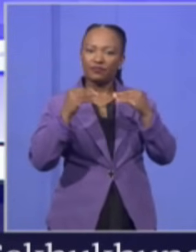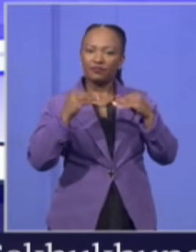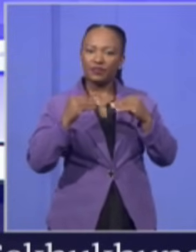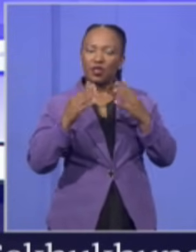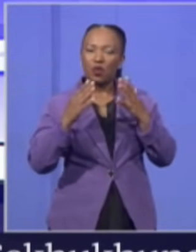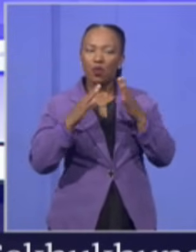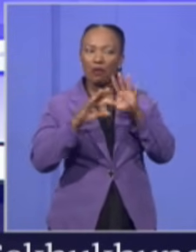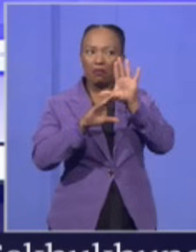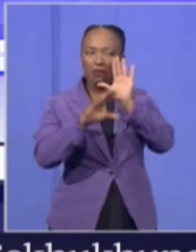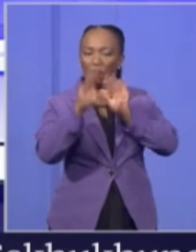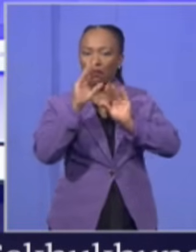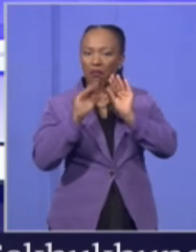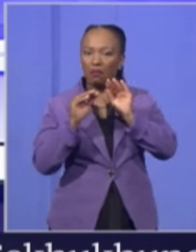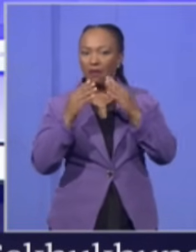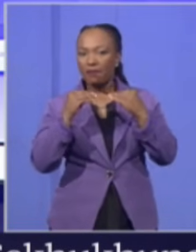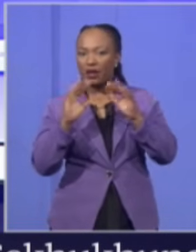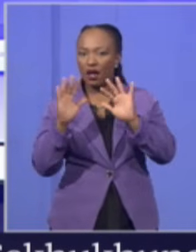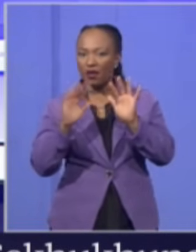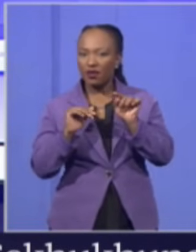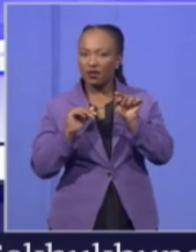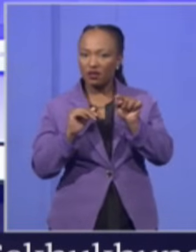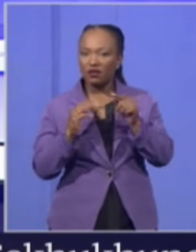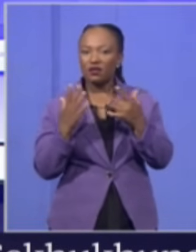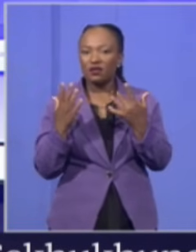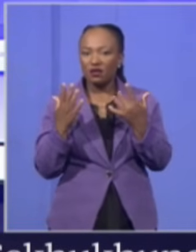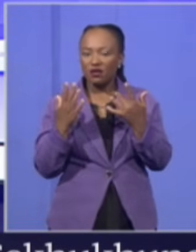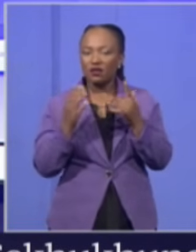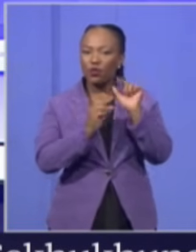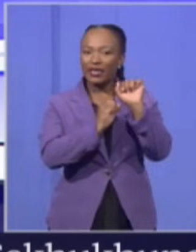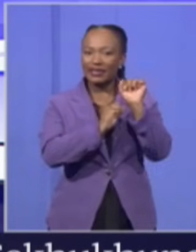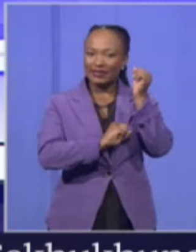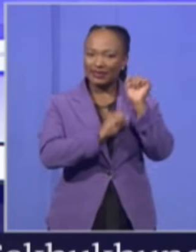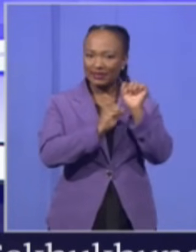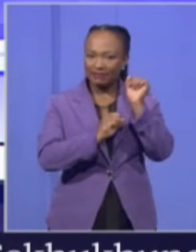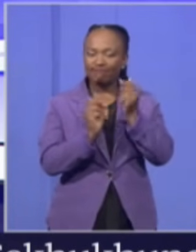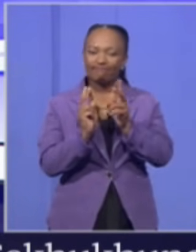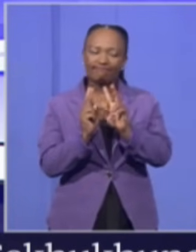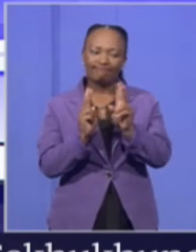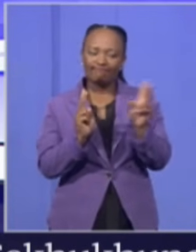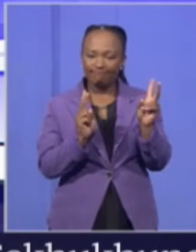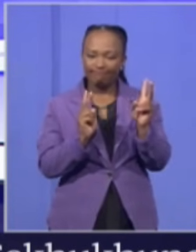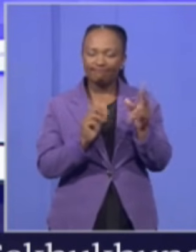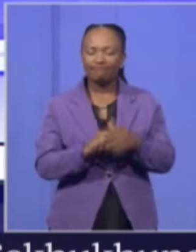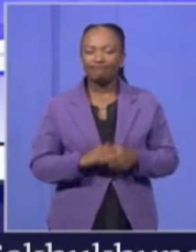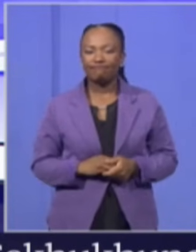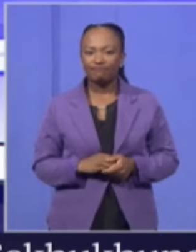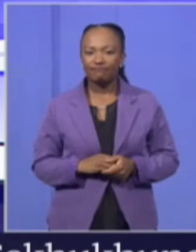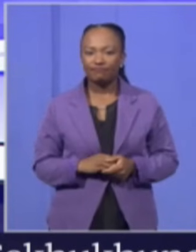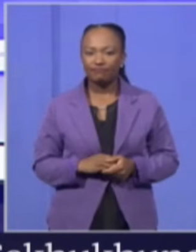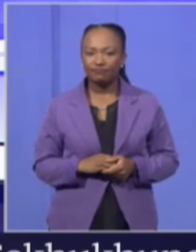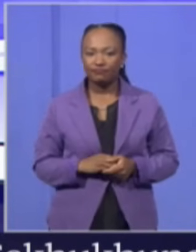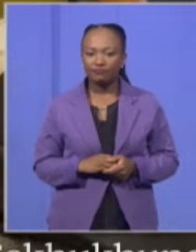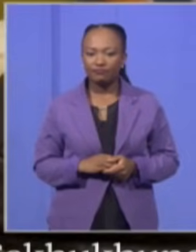tša kgwebo le go hwetša maitemogelo go tša diindasteri tše mmalwa.